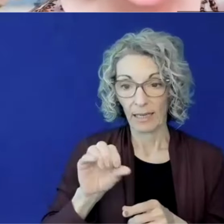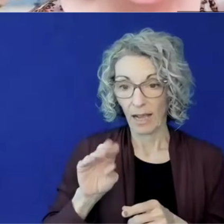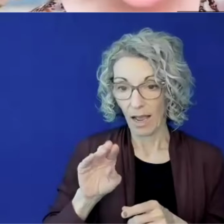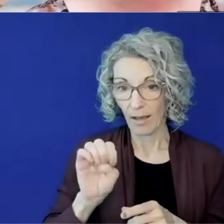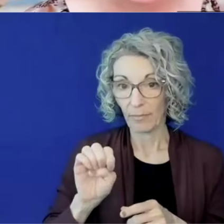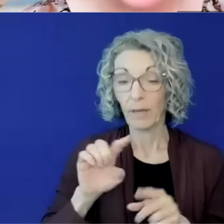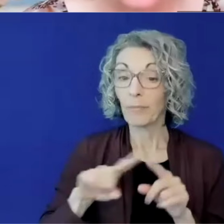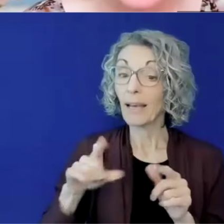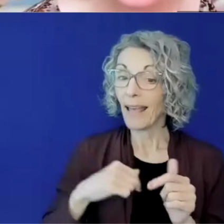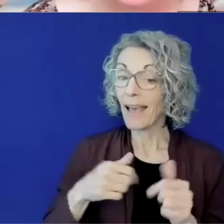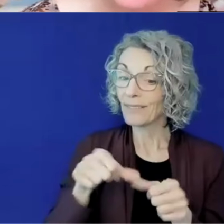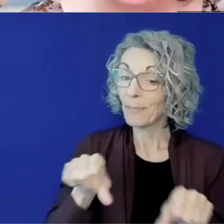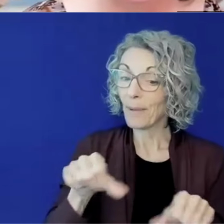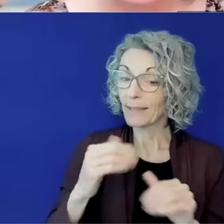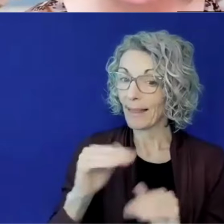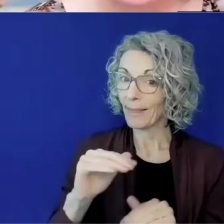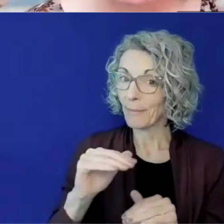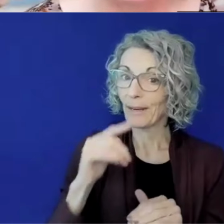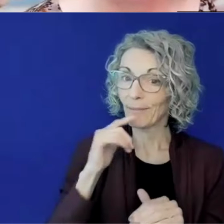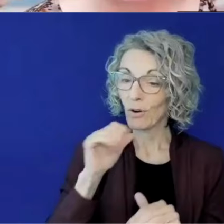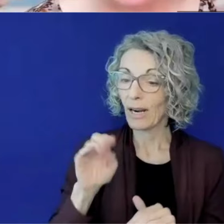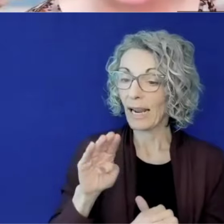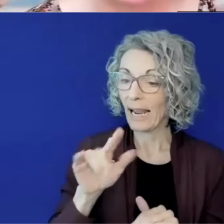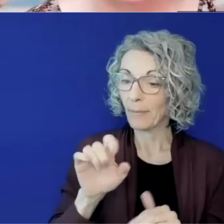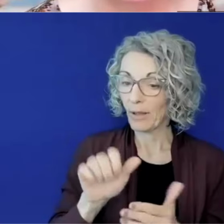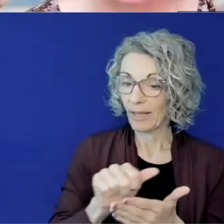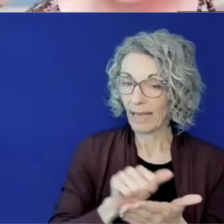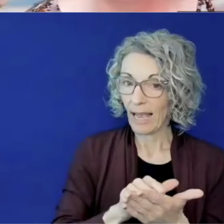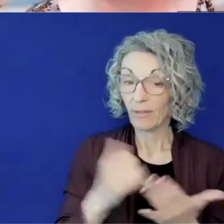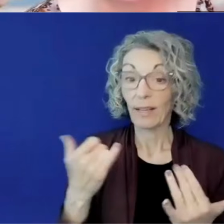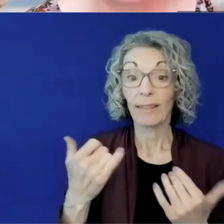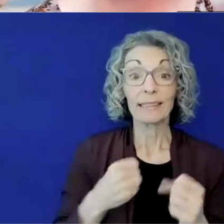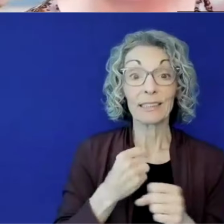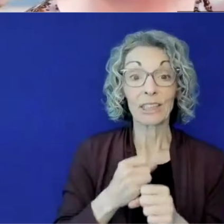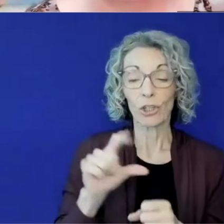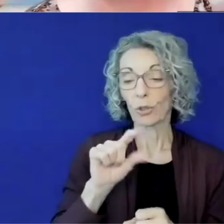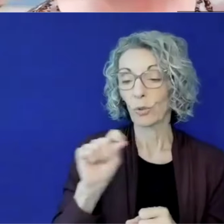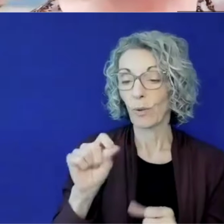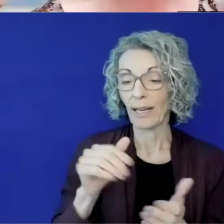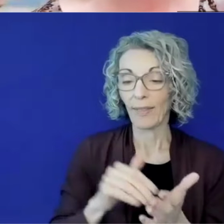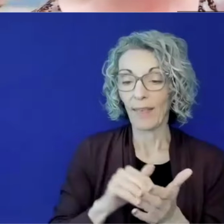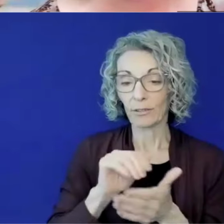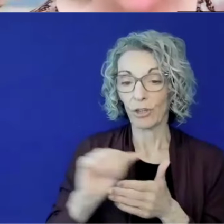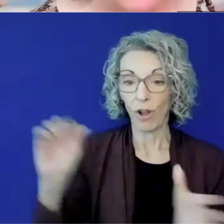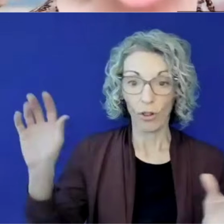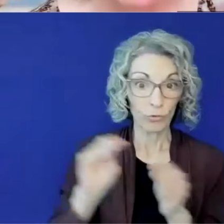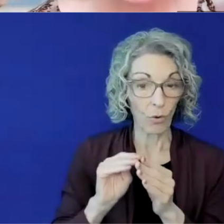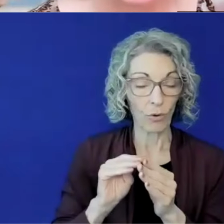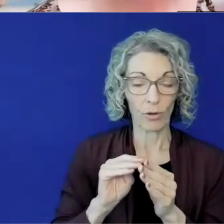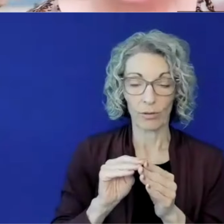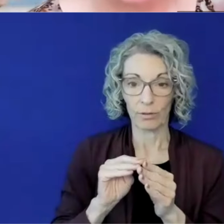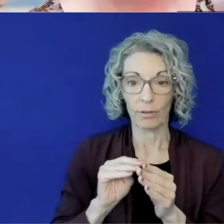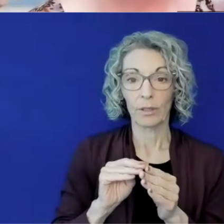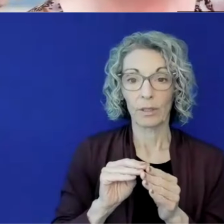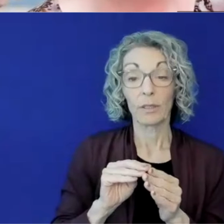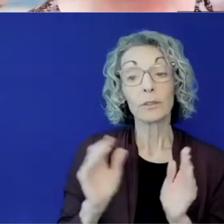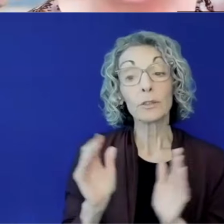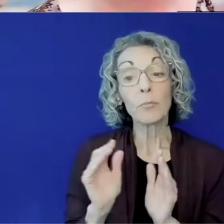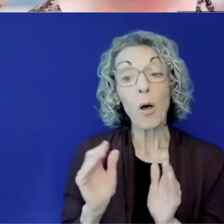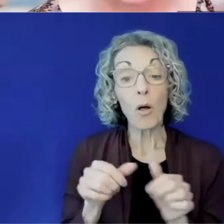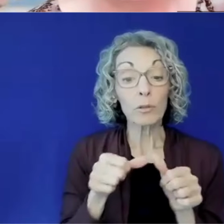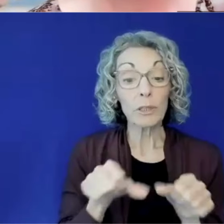deposit limits for ABLE accounts. This year, the amount is $20,000 from all sources. So small settlements could be